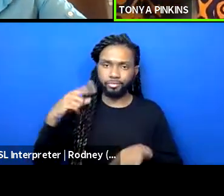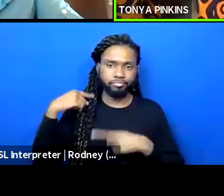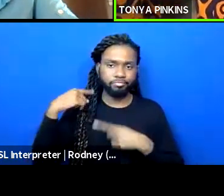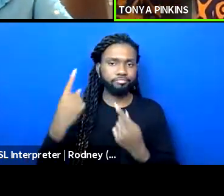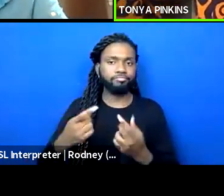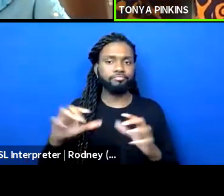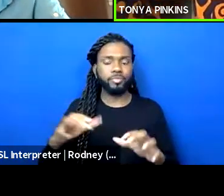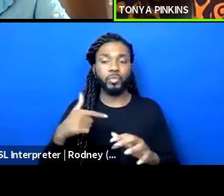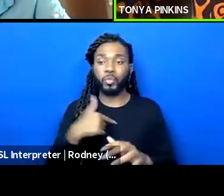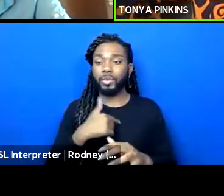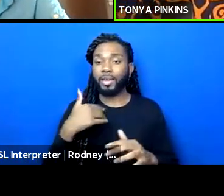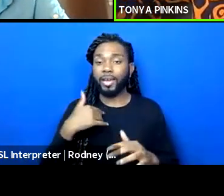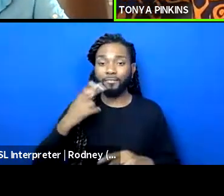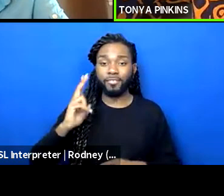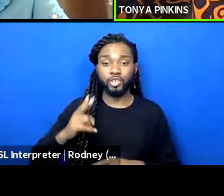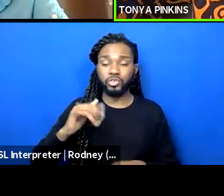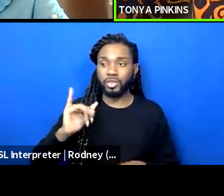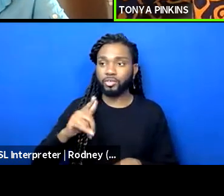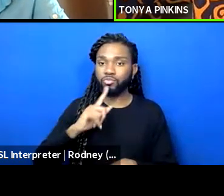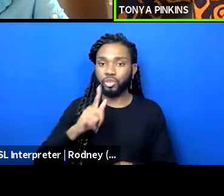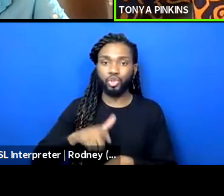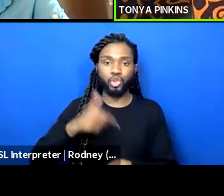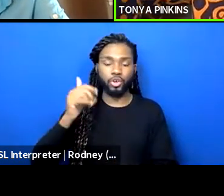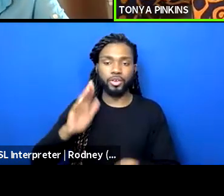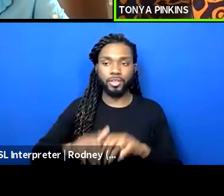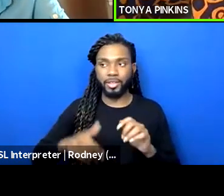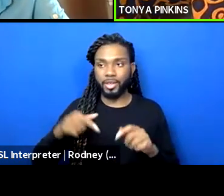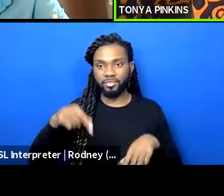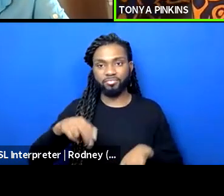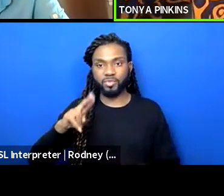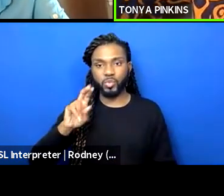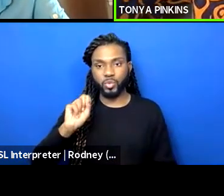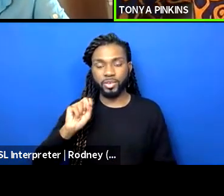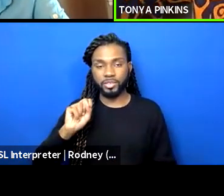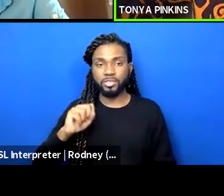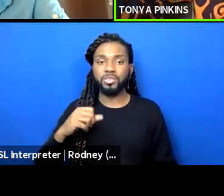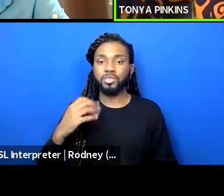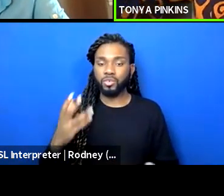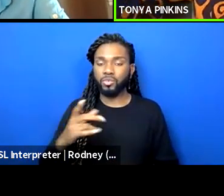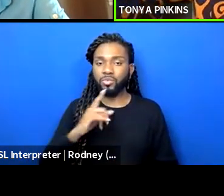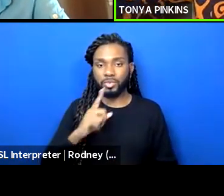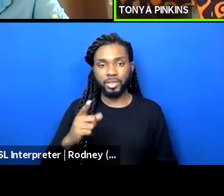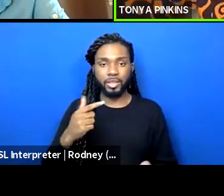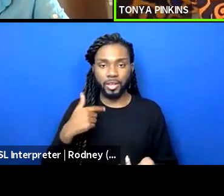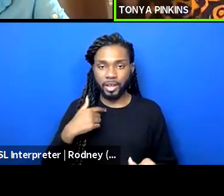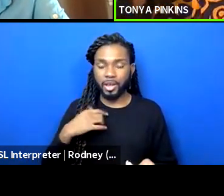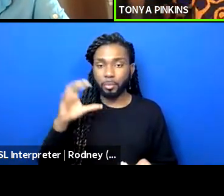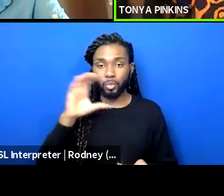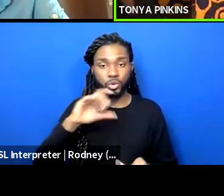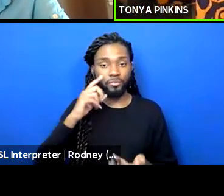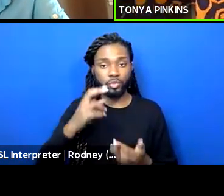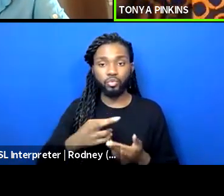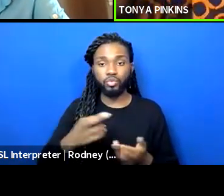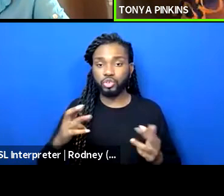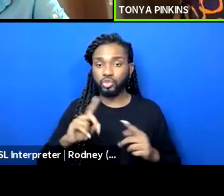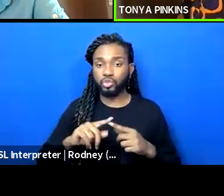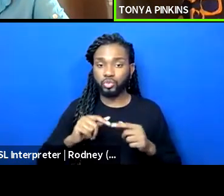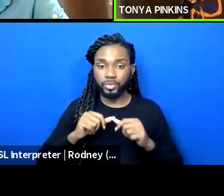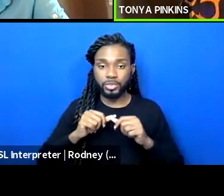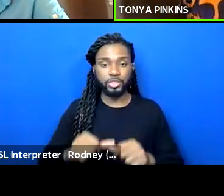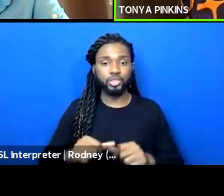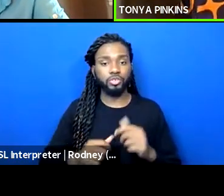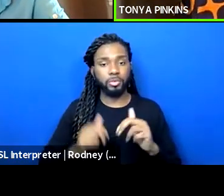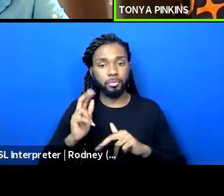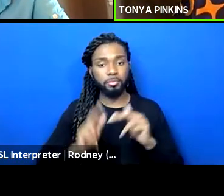is so much longer than the history of these ununited states. So just, I'm looking for the resources to continue to build